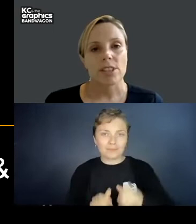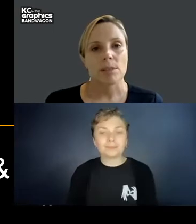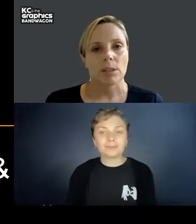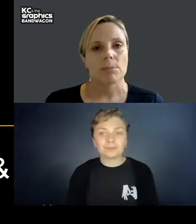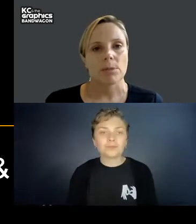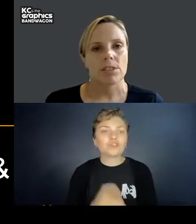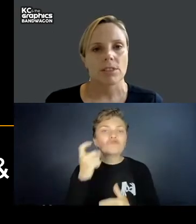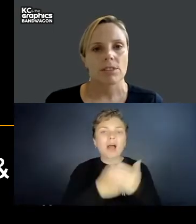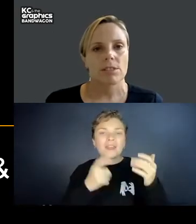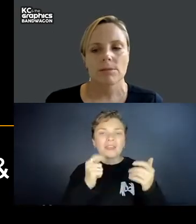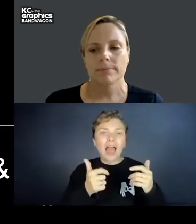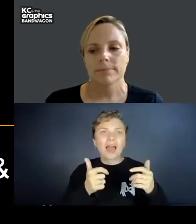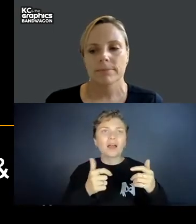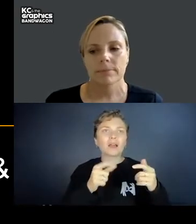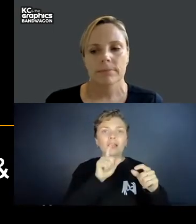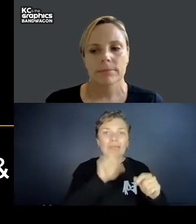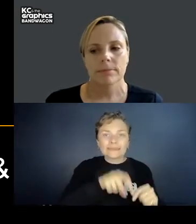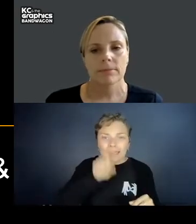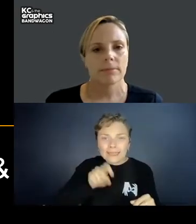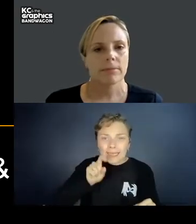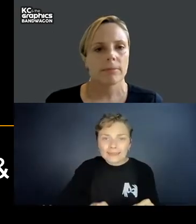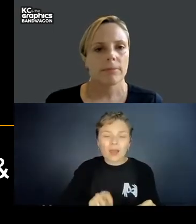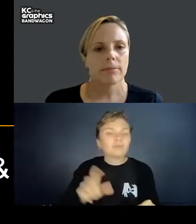instead of using multiple returns.